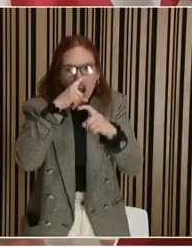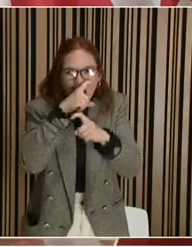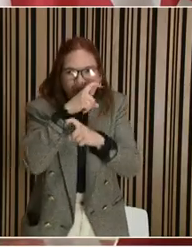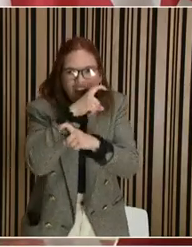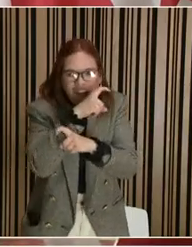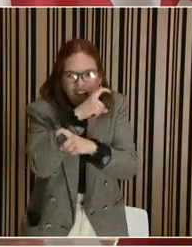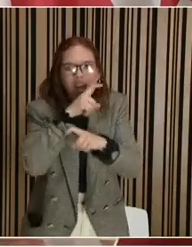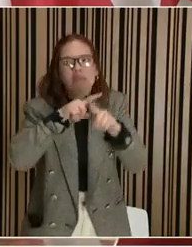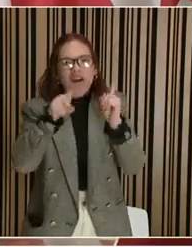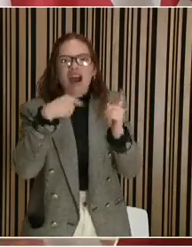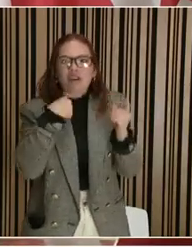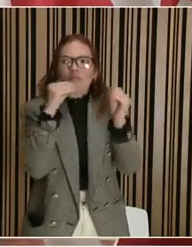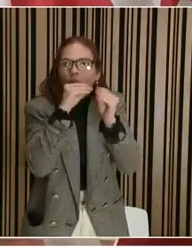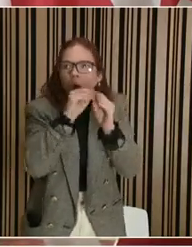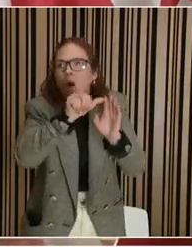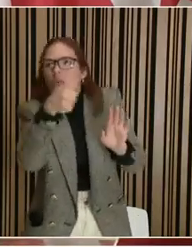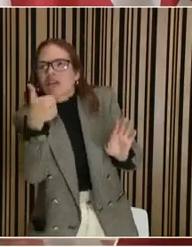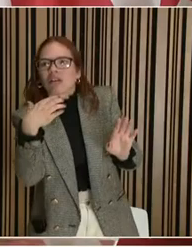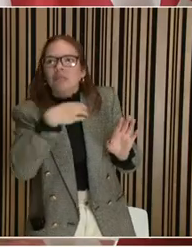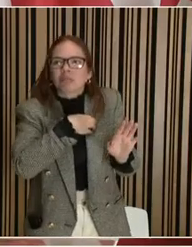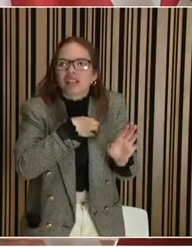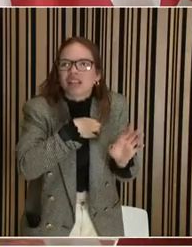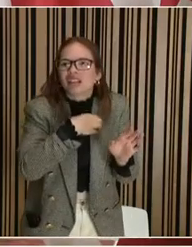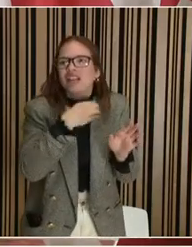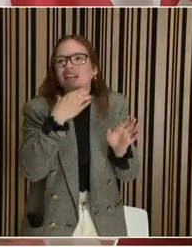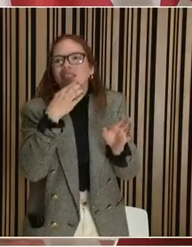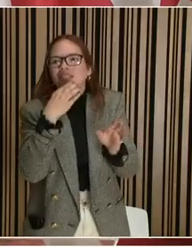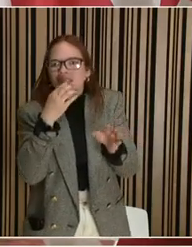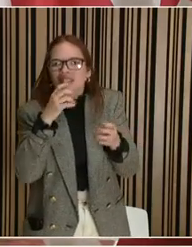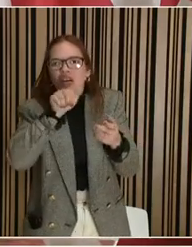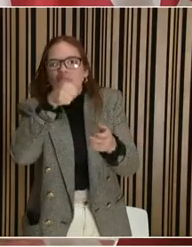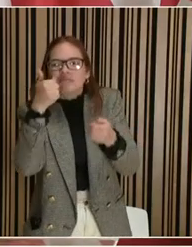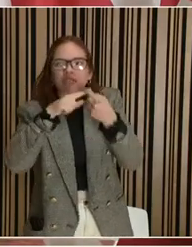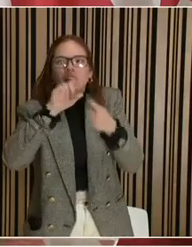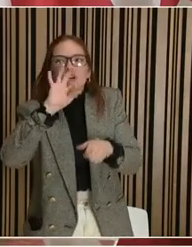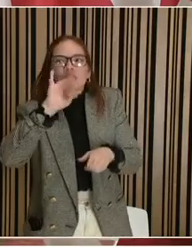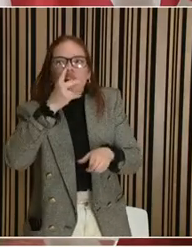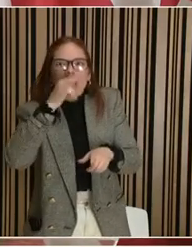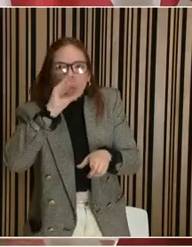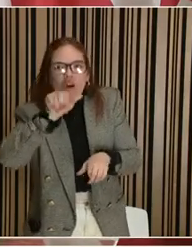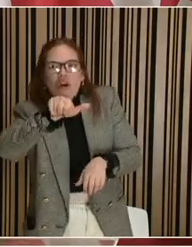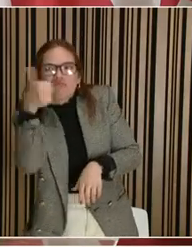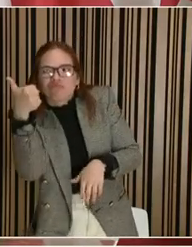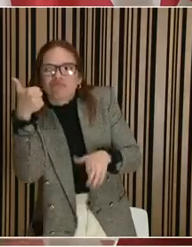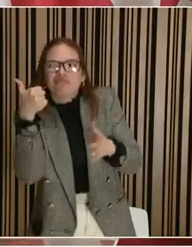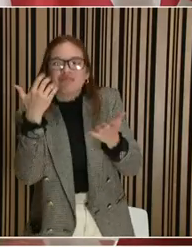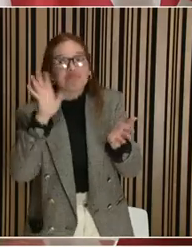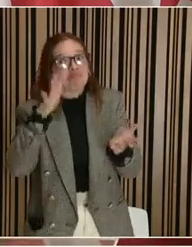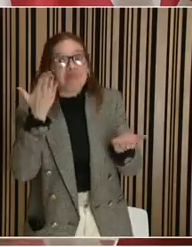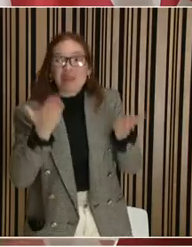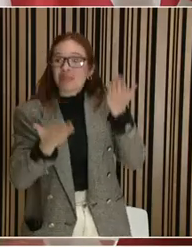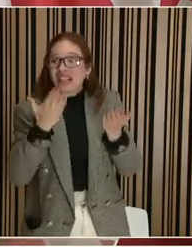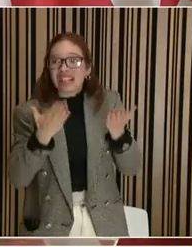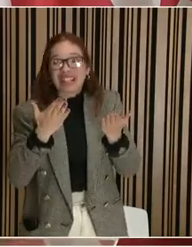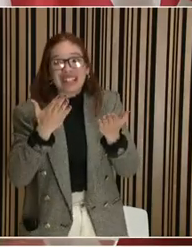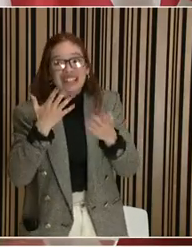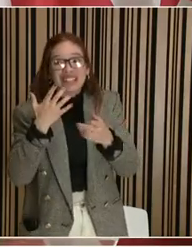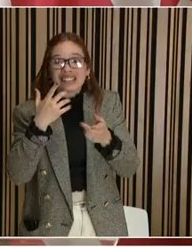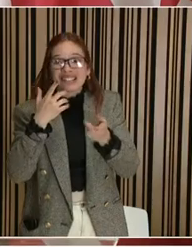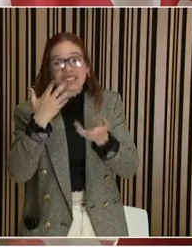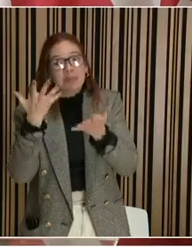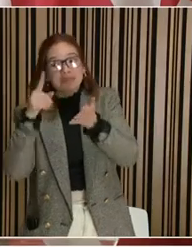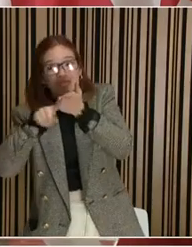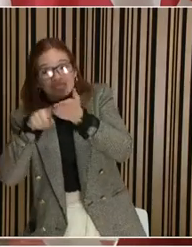Mr. Falchicchio in this, then that could or may not be in this investigation, but it will be